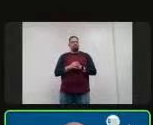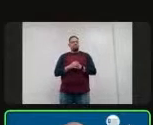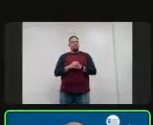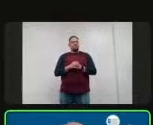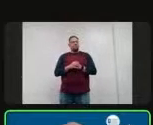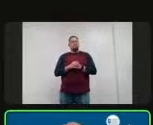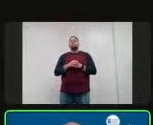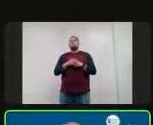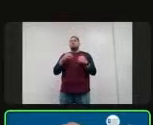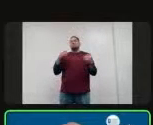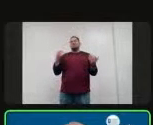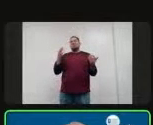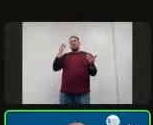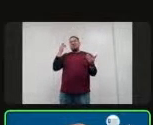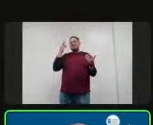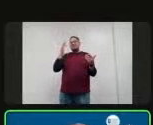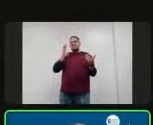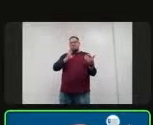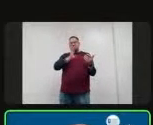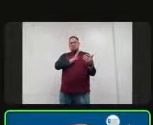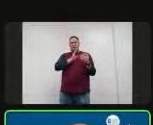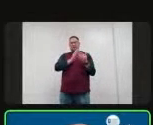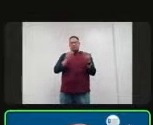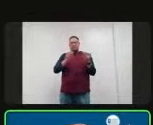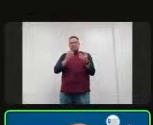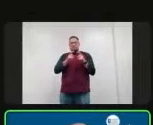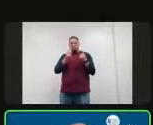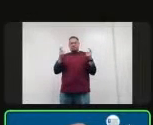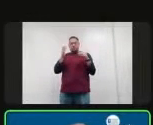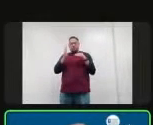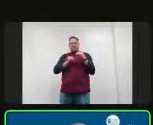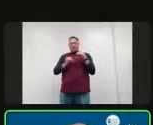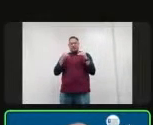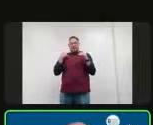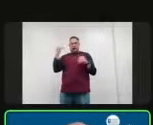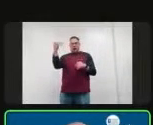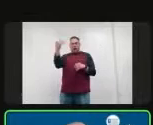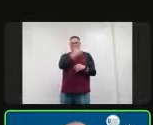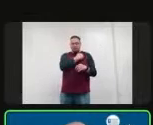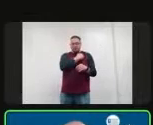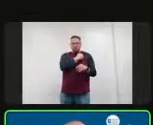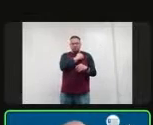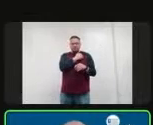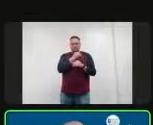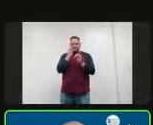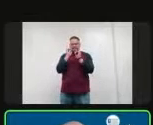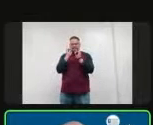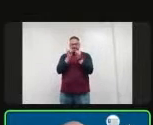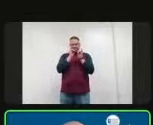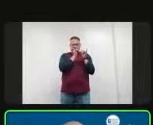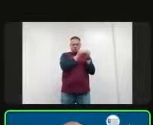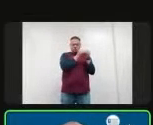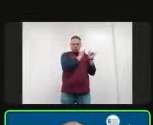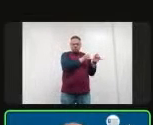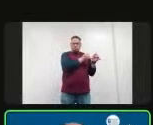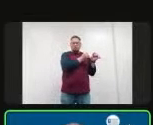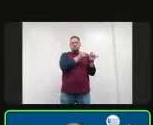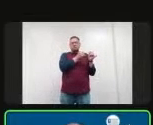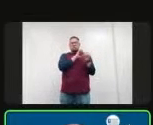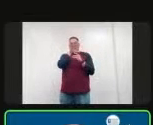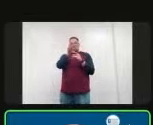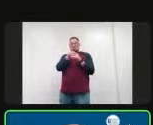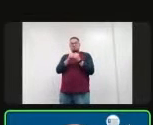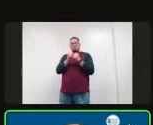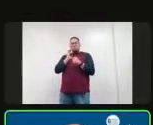The reality is that the board is something bigger than each of us. And in participating in